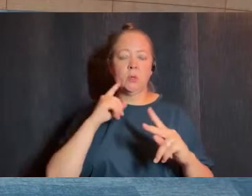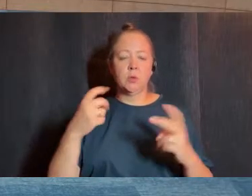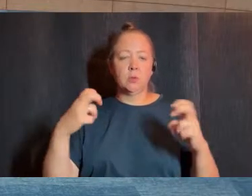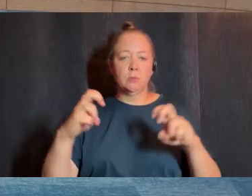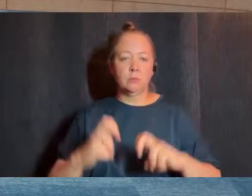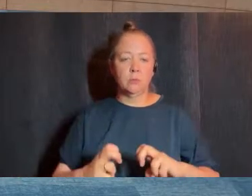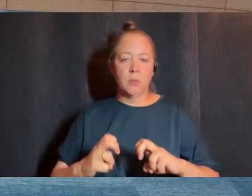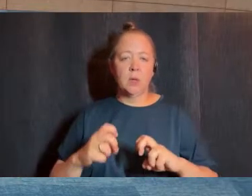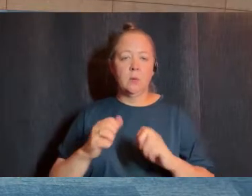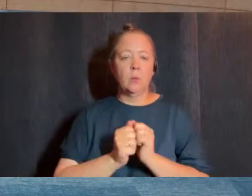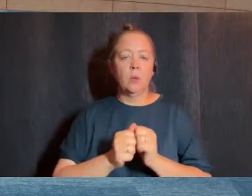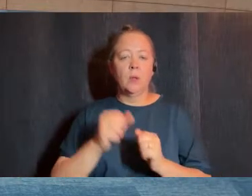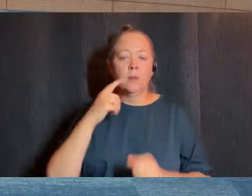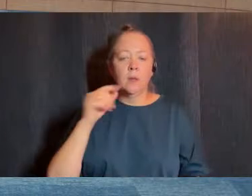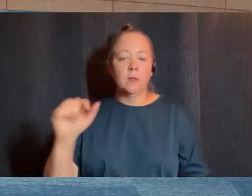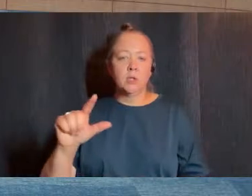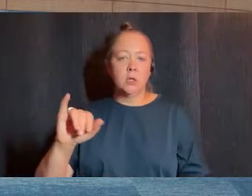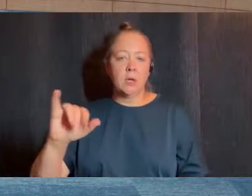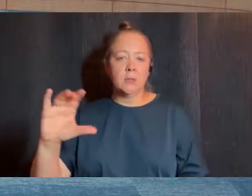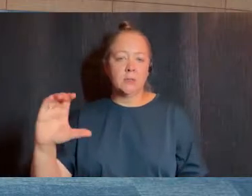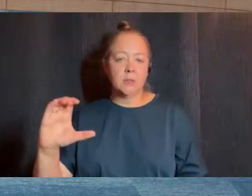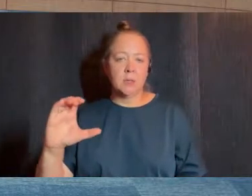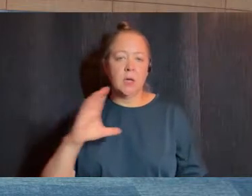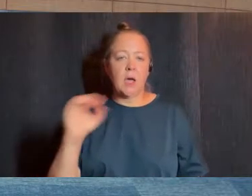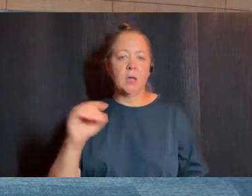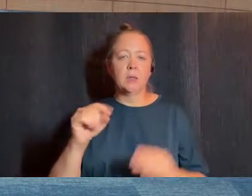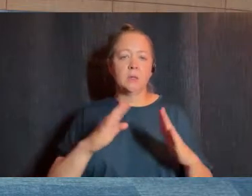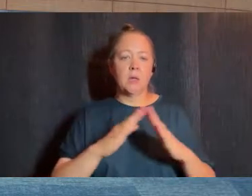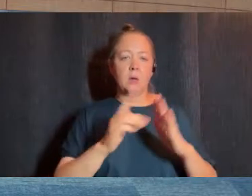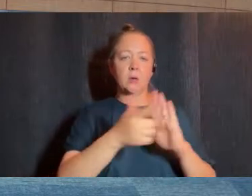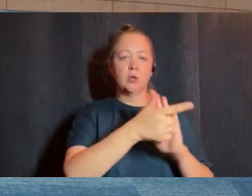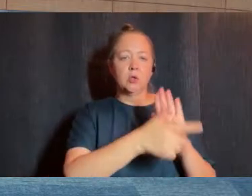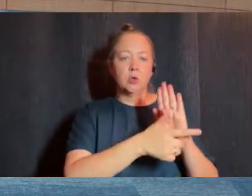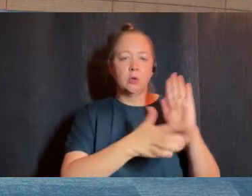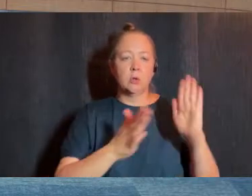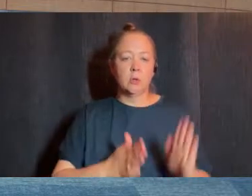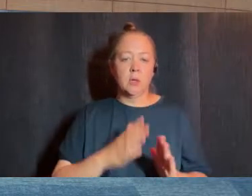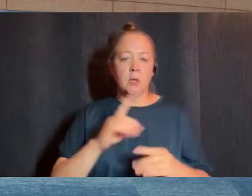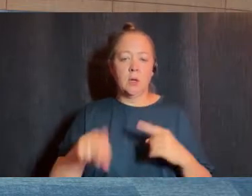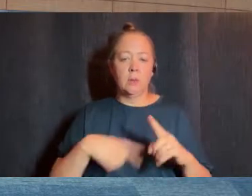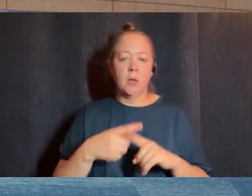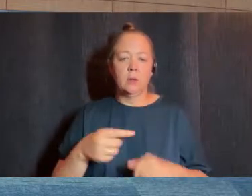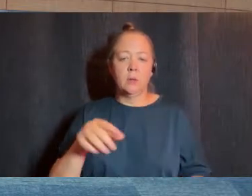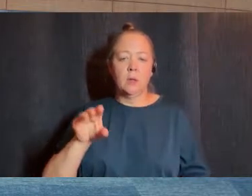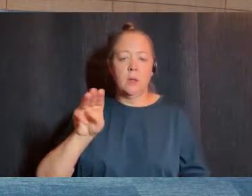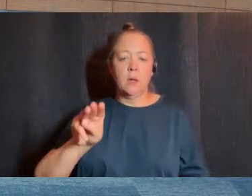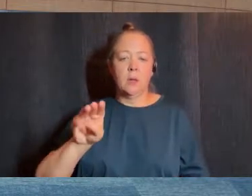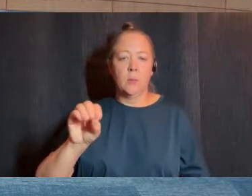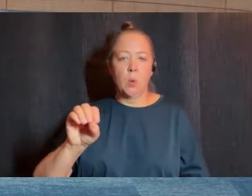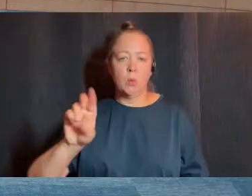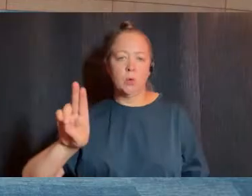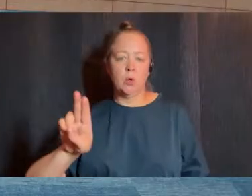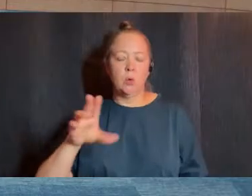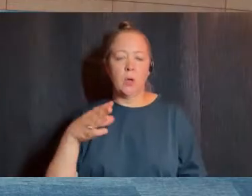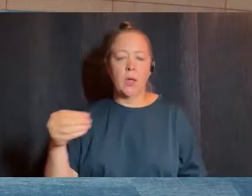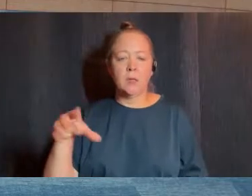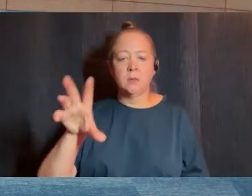and with the town attorney on the MOU. And Councilmember Tansey can confirm that.